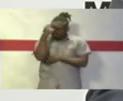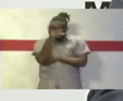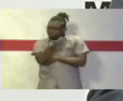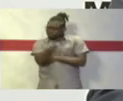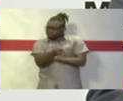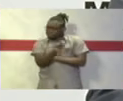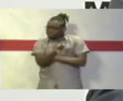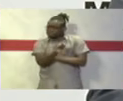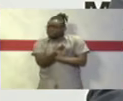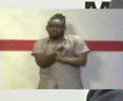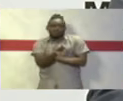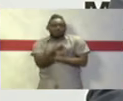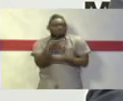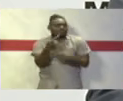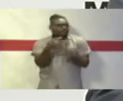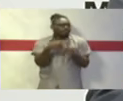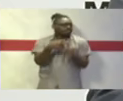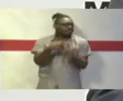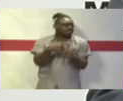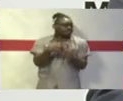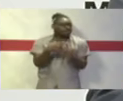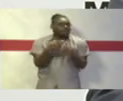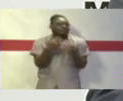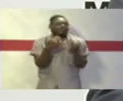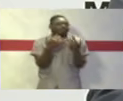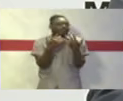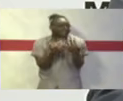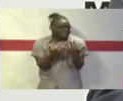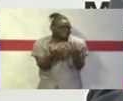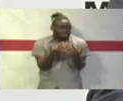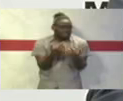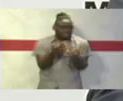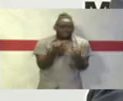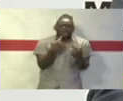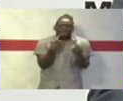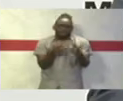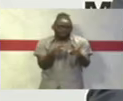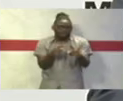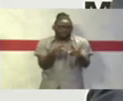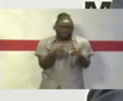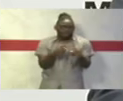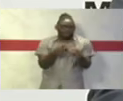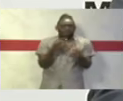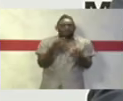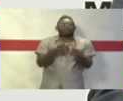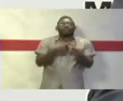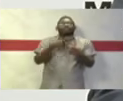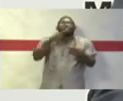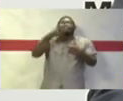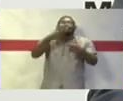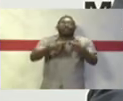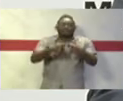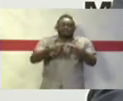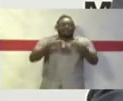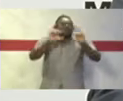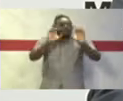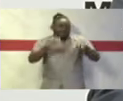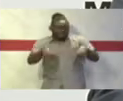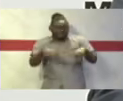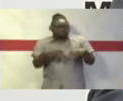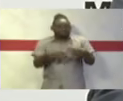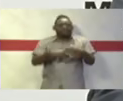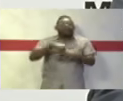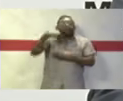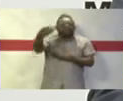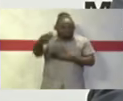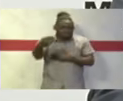comes back and proves us otherwise. Hopefully by that time we are able to begin our discharge criteria, which is an enhanced discharge criteria